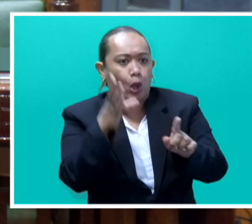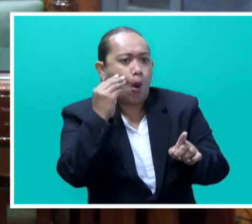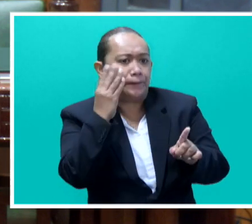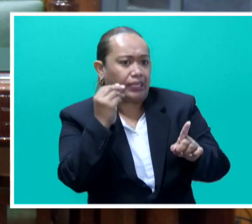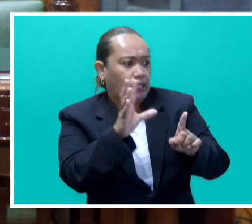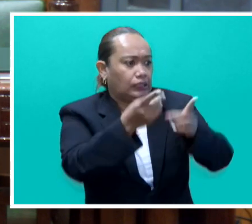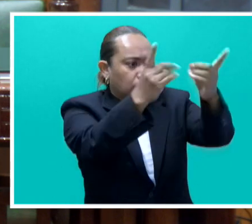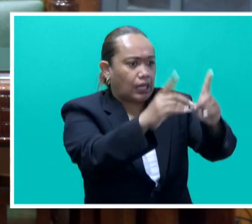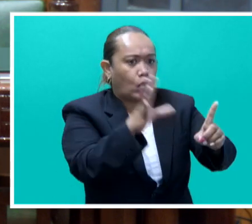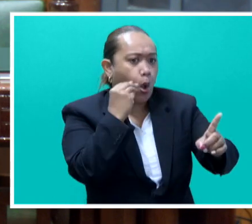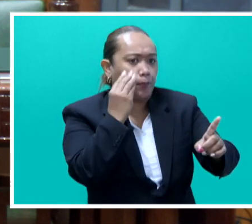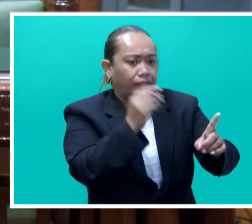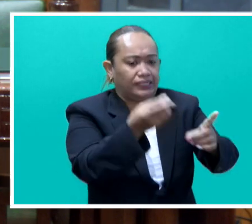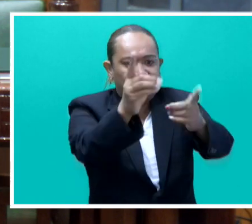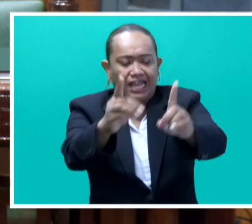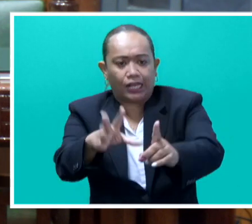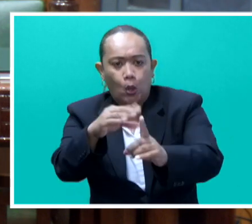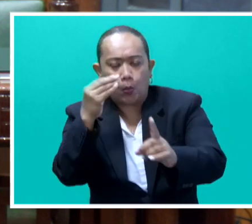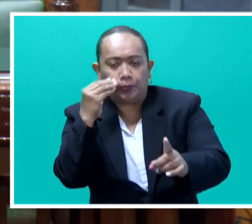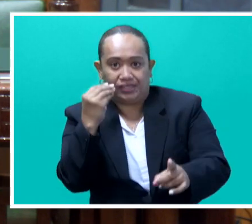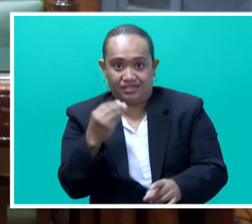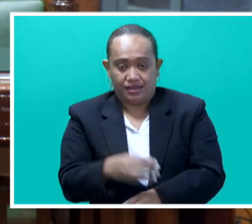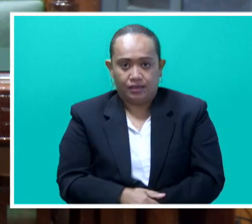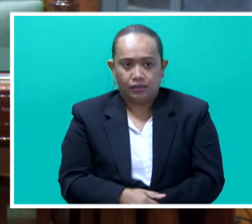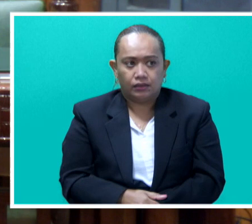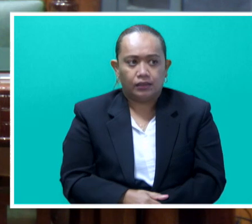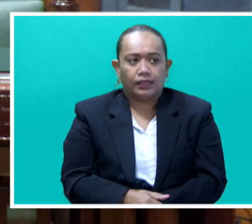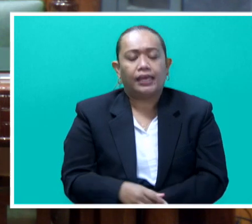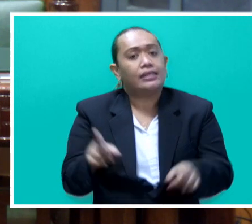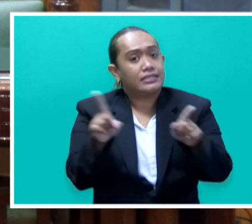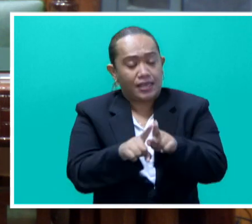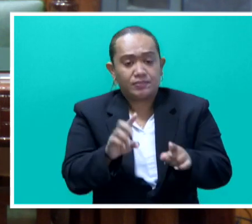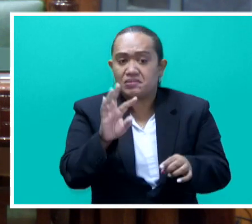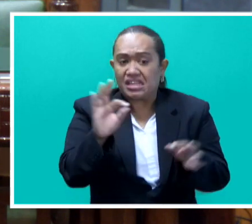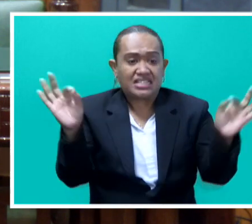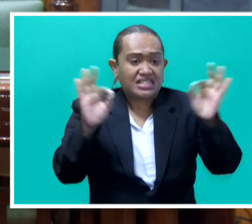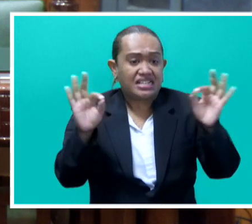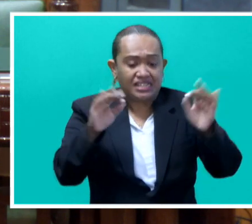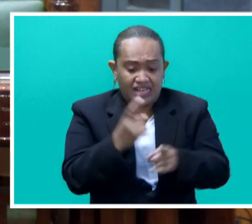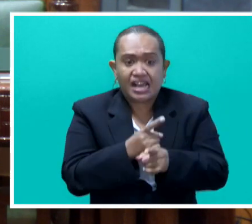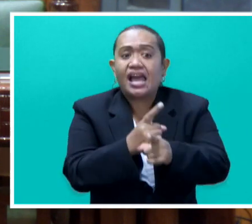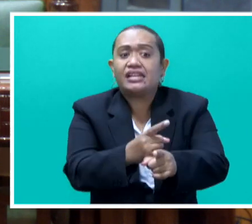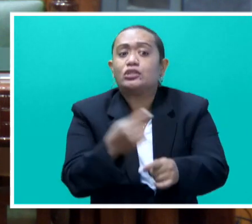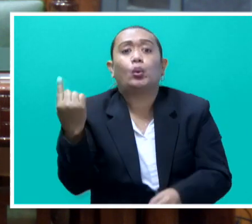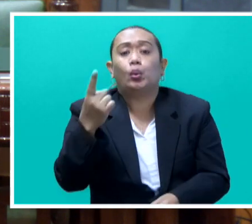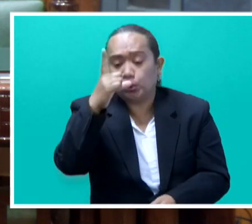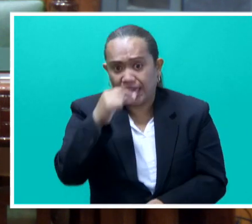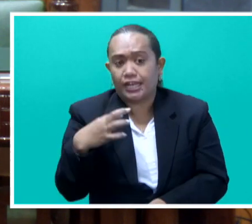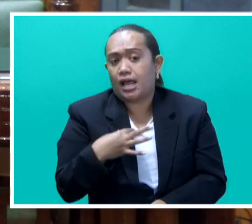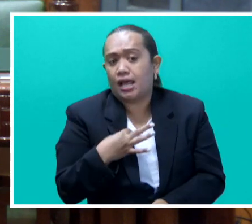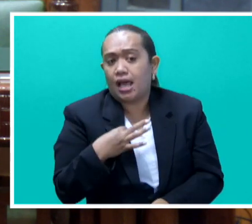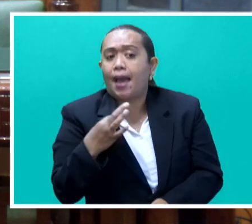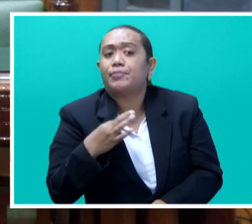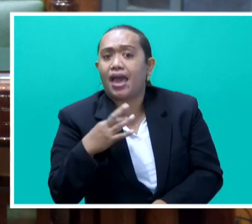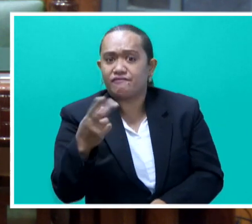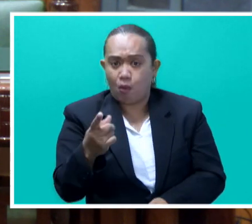Unfortunately, the existing town planning legislation does not provide any form of guidance as to who can lodge building applications. Mr.